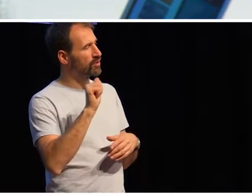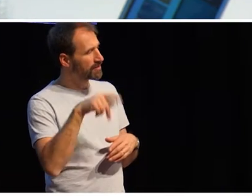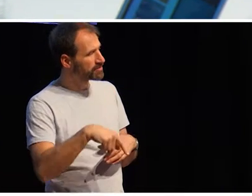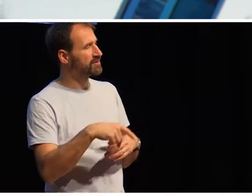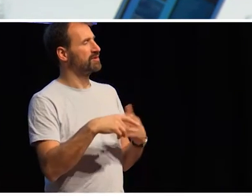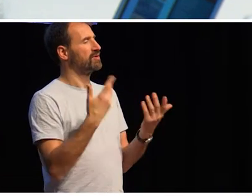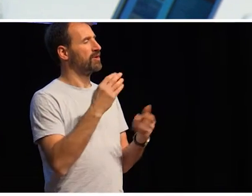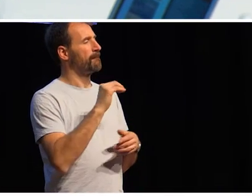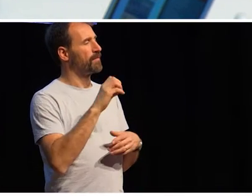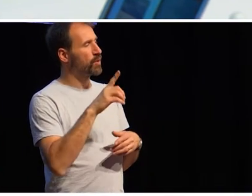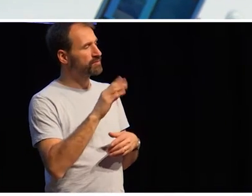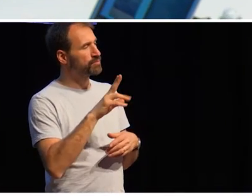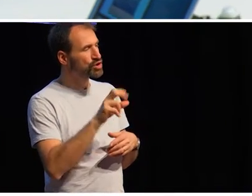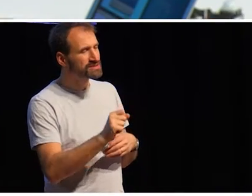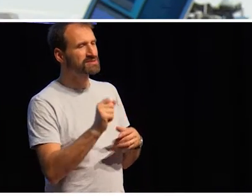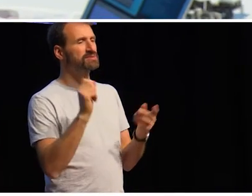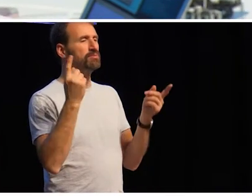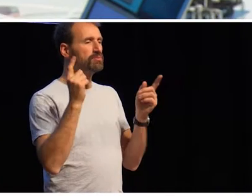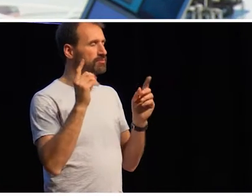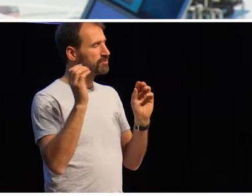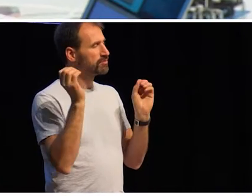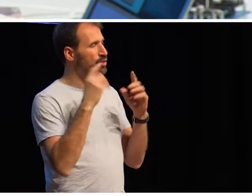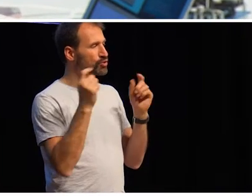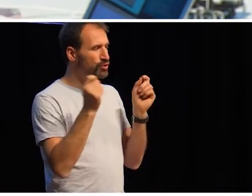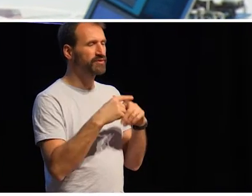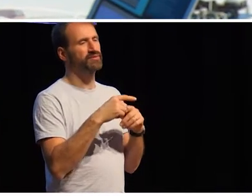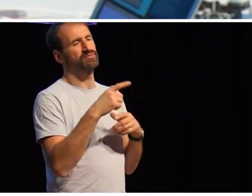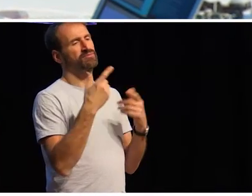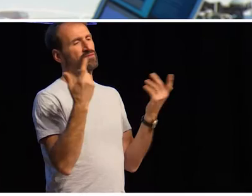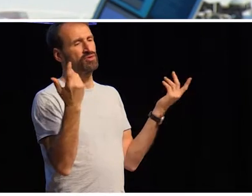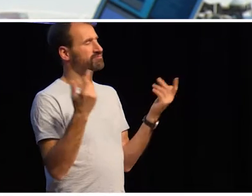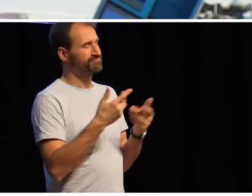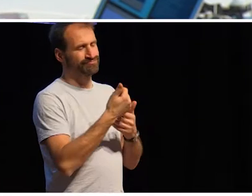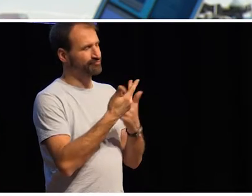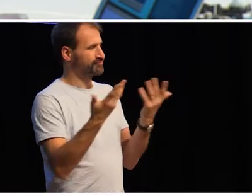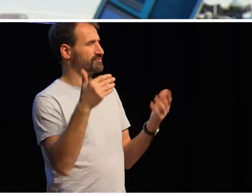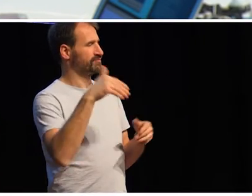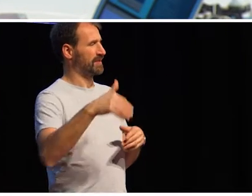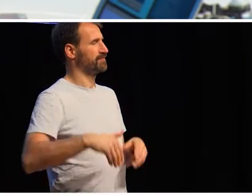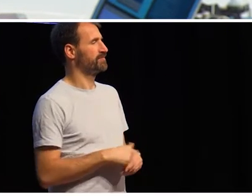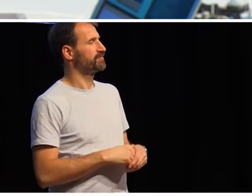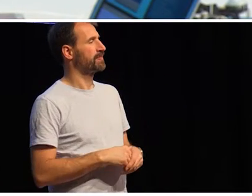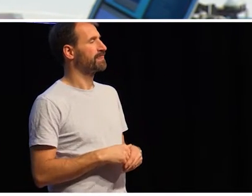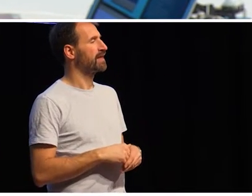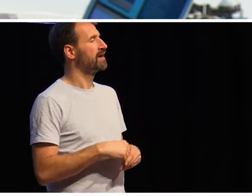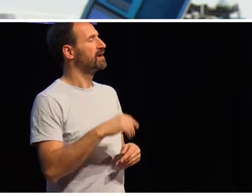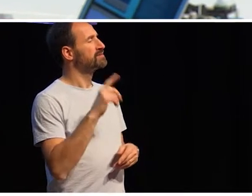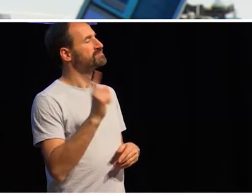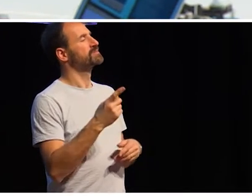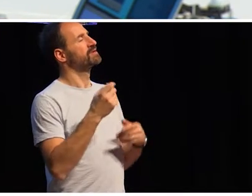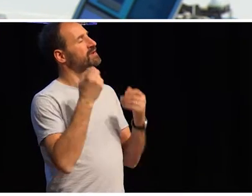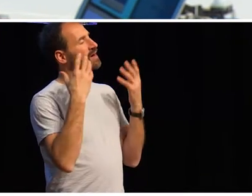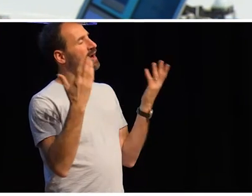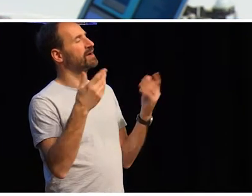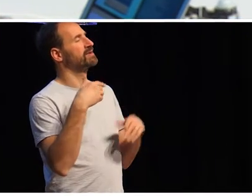LE, Zigbee, and so on. Then there are a couple of services that are useful for all kinds of